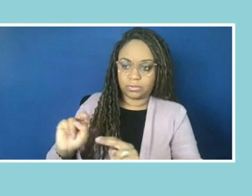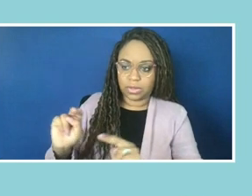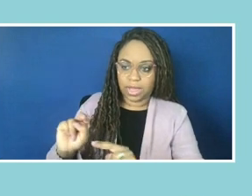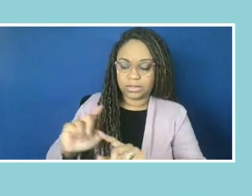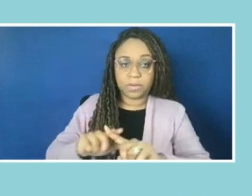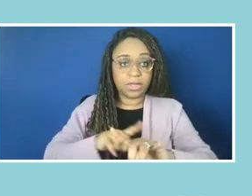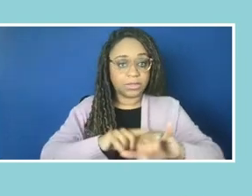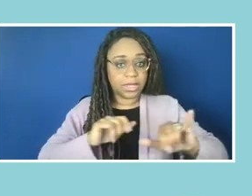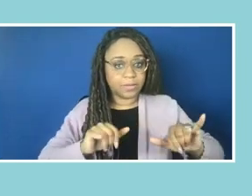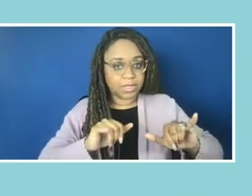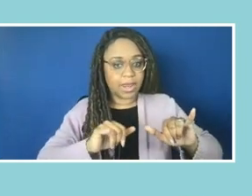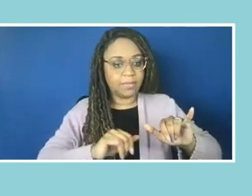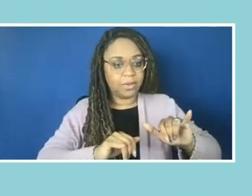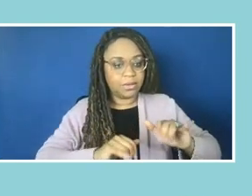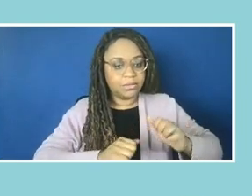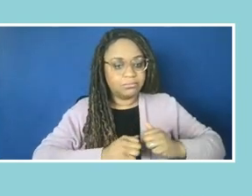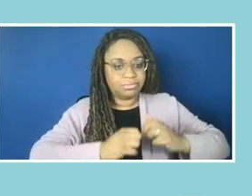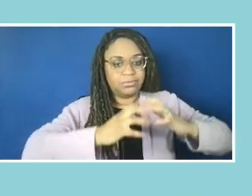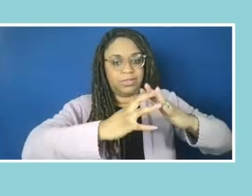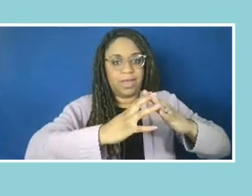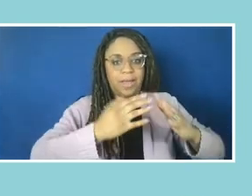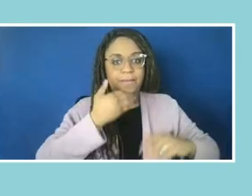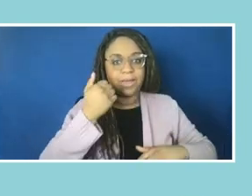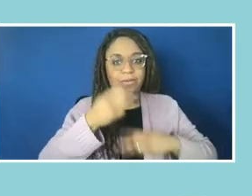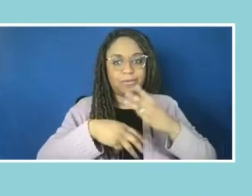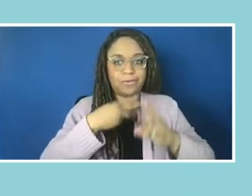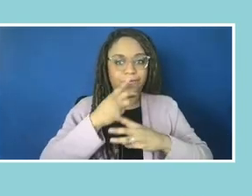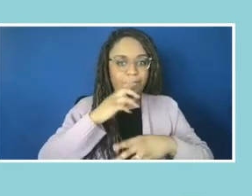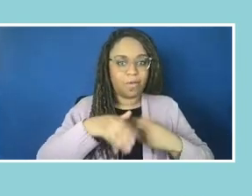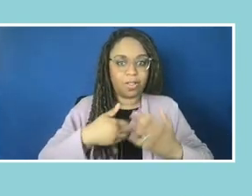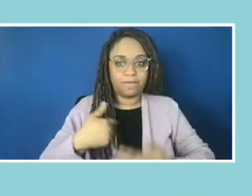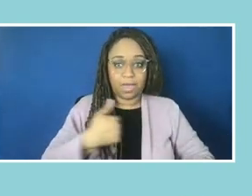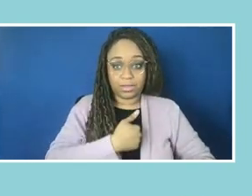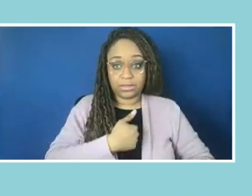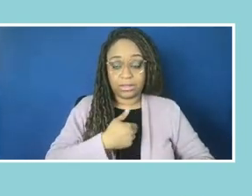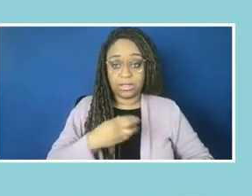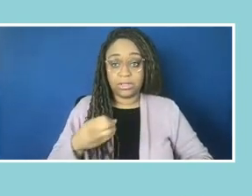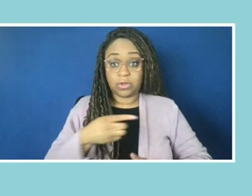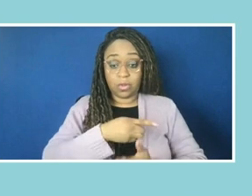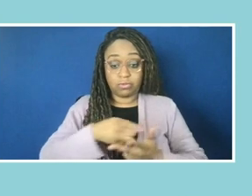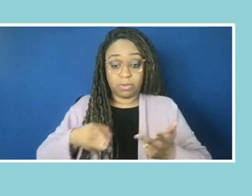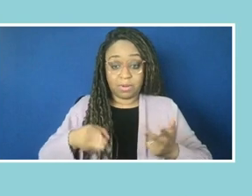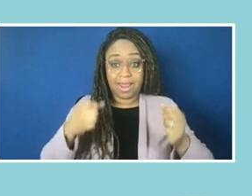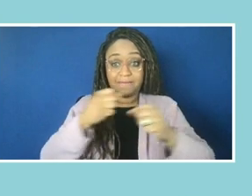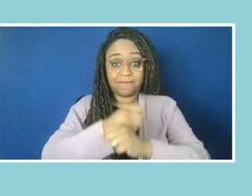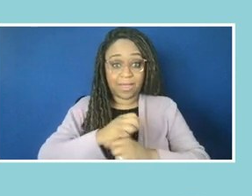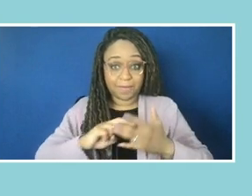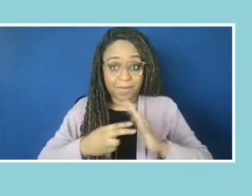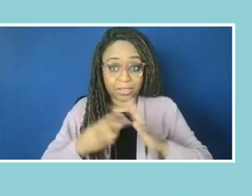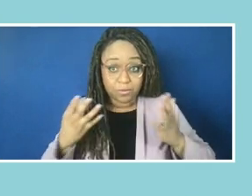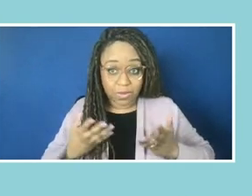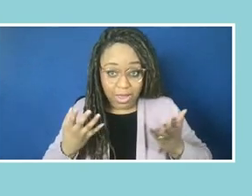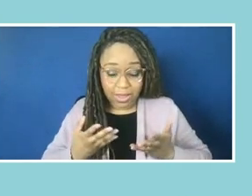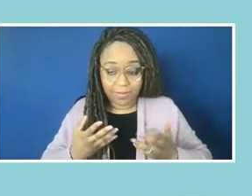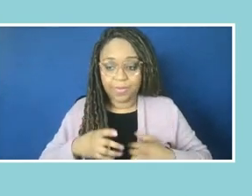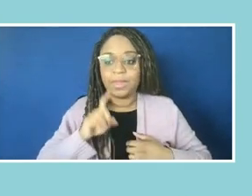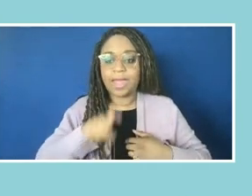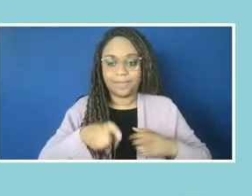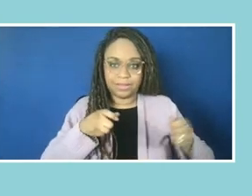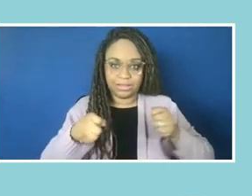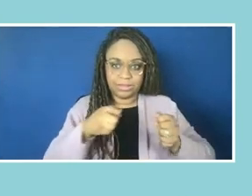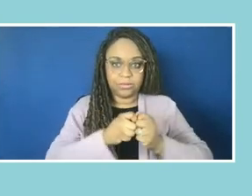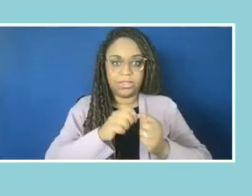So a three-way fight means that not only do you have to deal with the fascist forces that are out